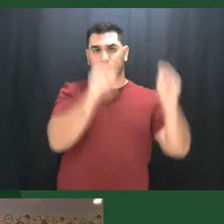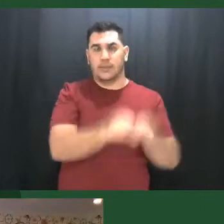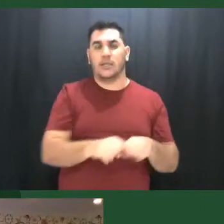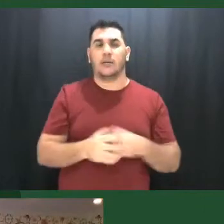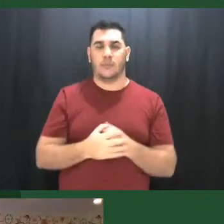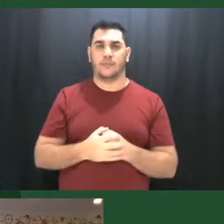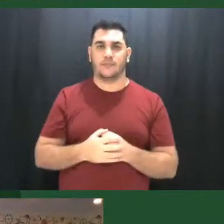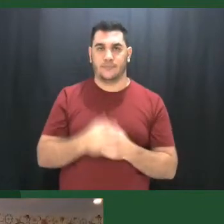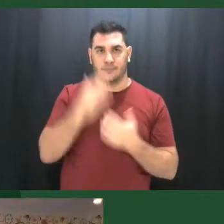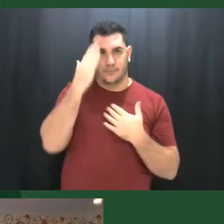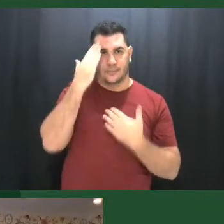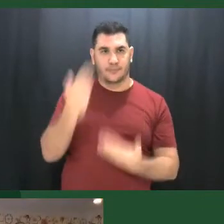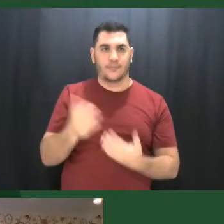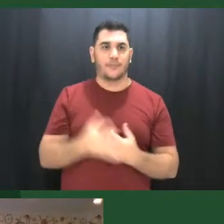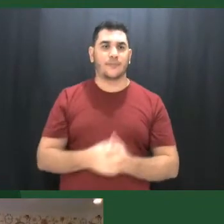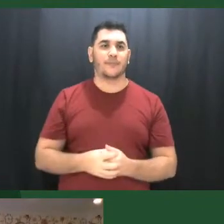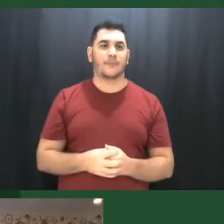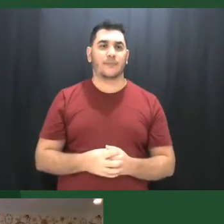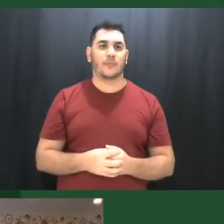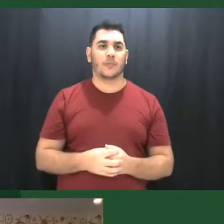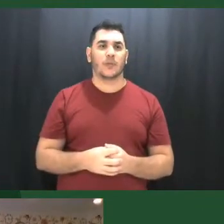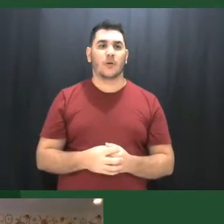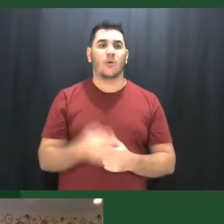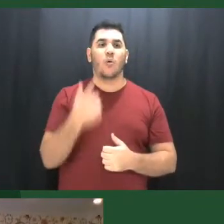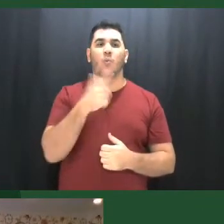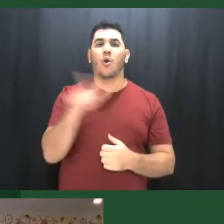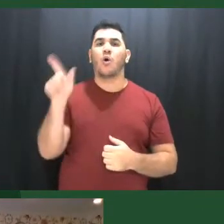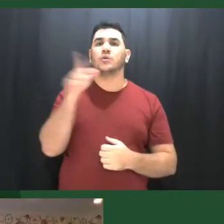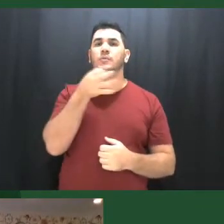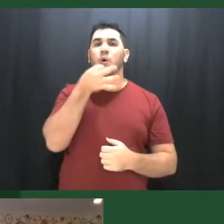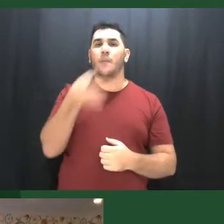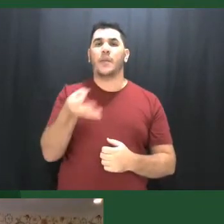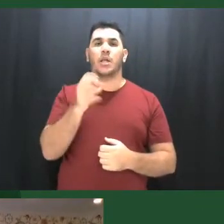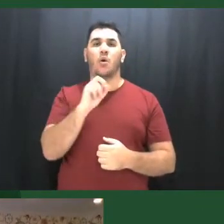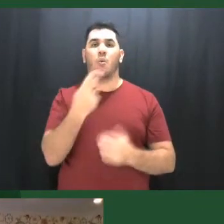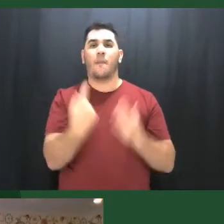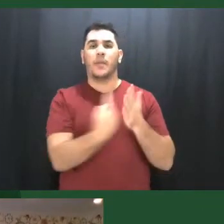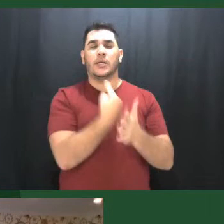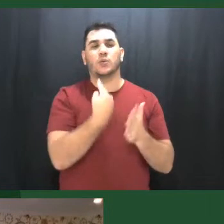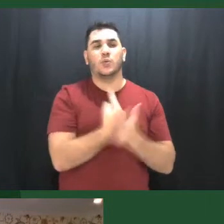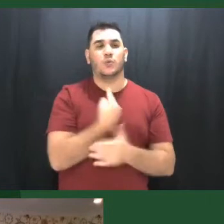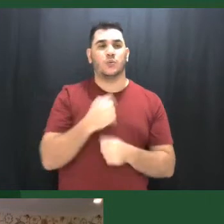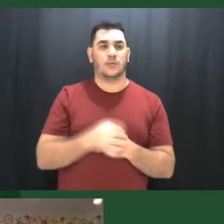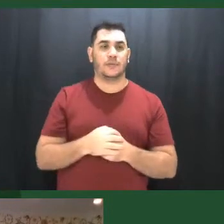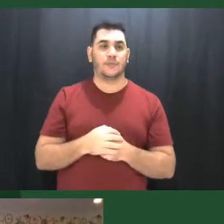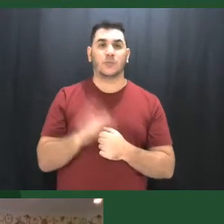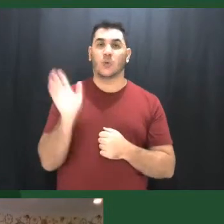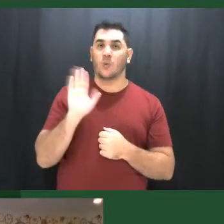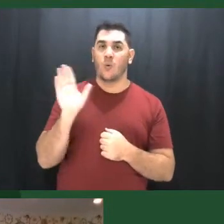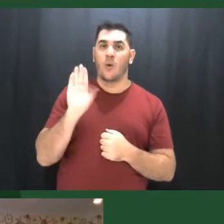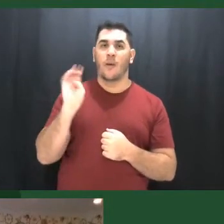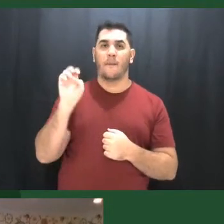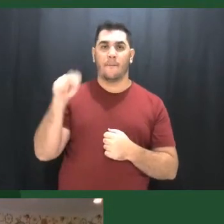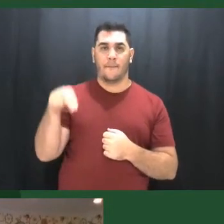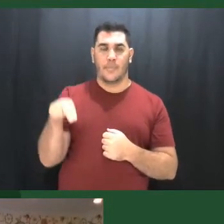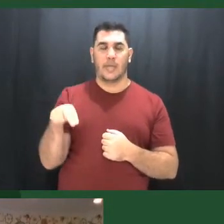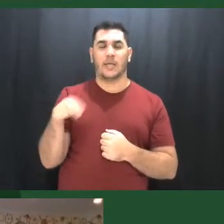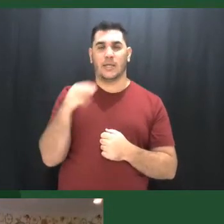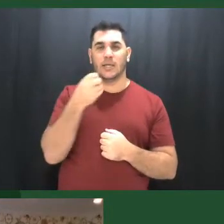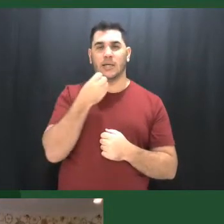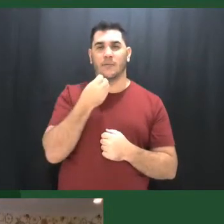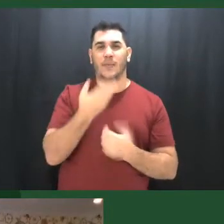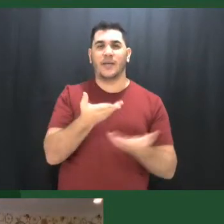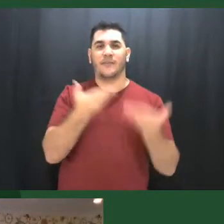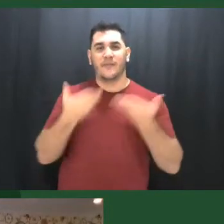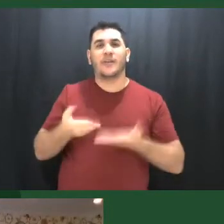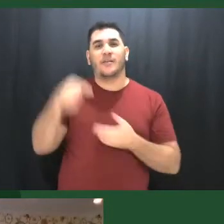Next question. It's from Professor Raquel Prats. Hi, Ben. Welcome back to Brazil. Thank